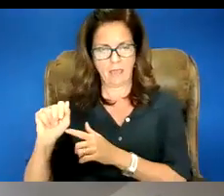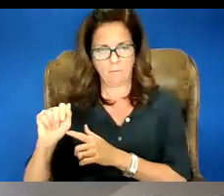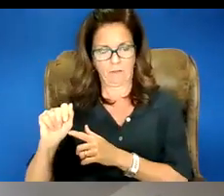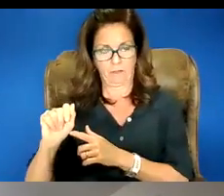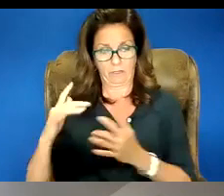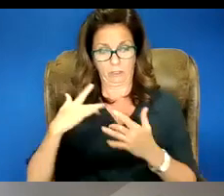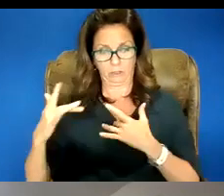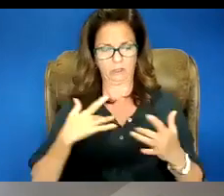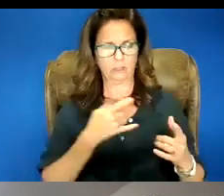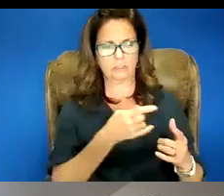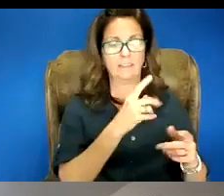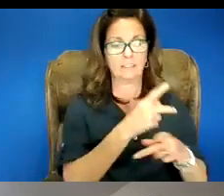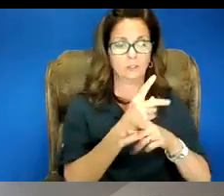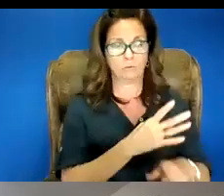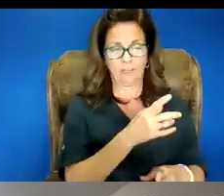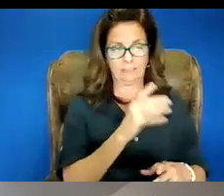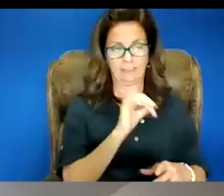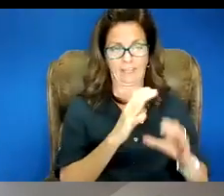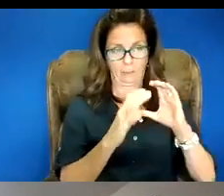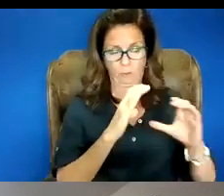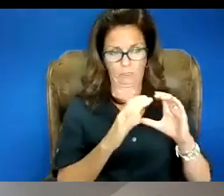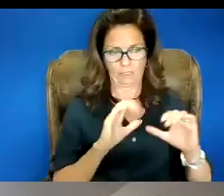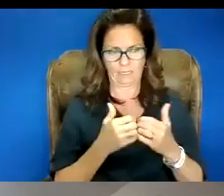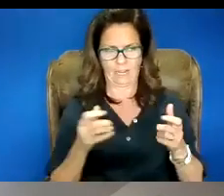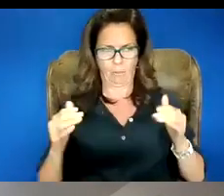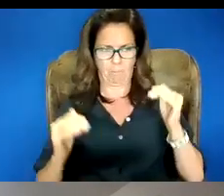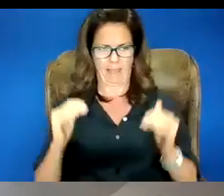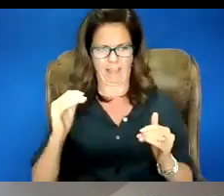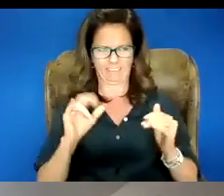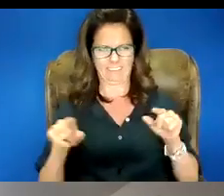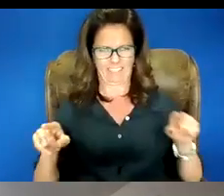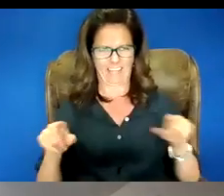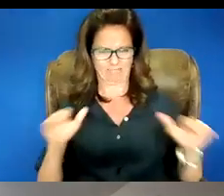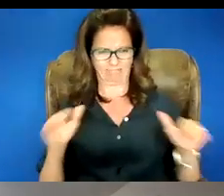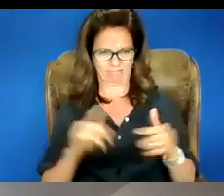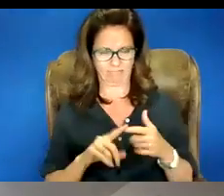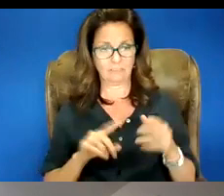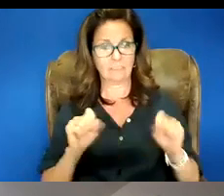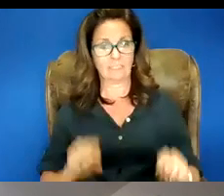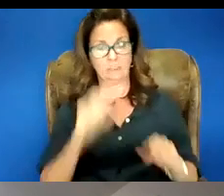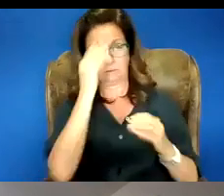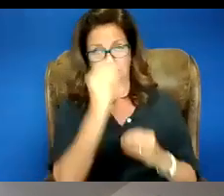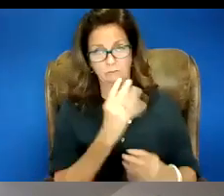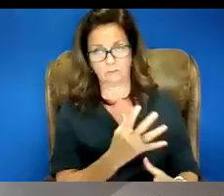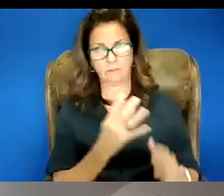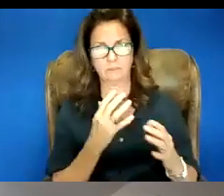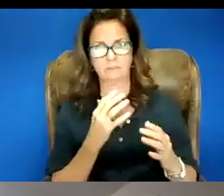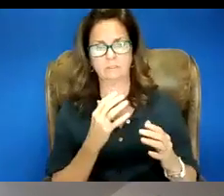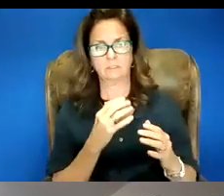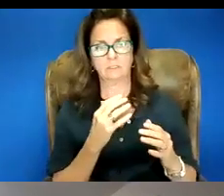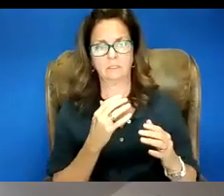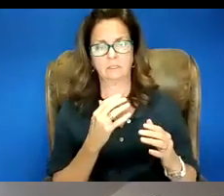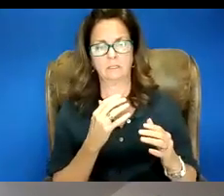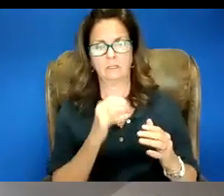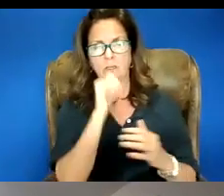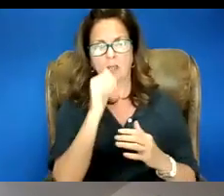mentioned before? Can you participate without sending information through their CDE email?